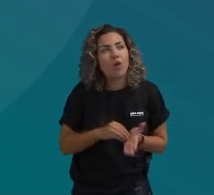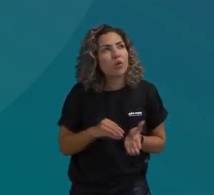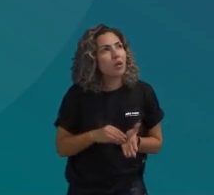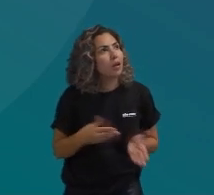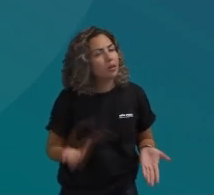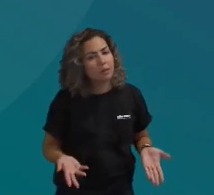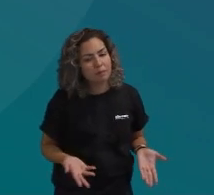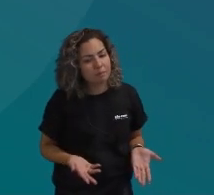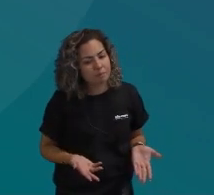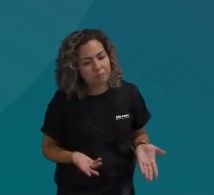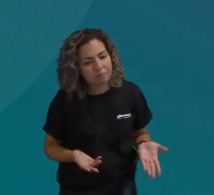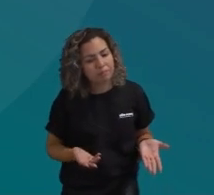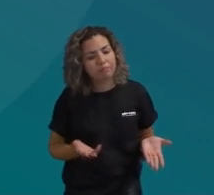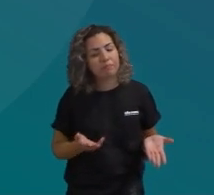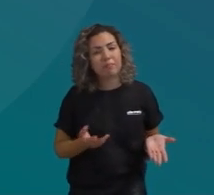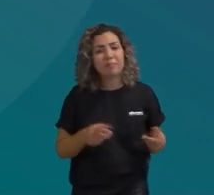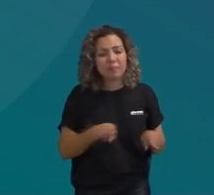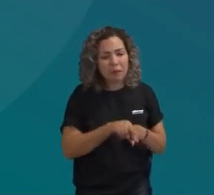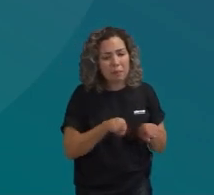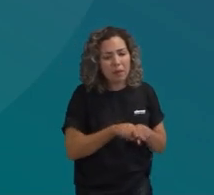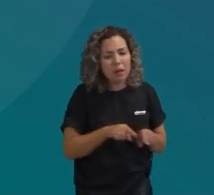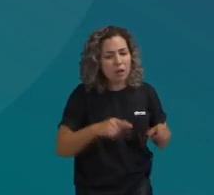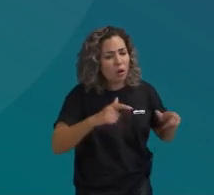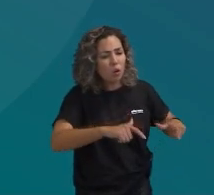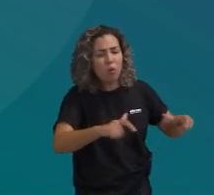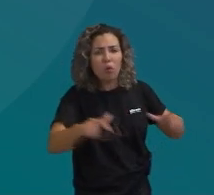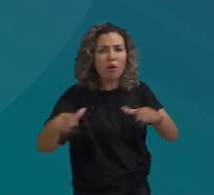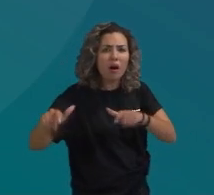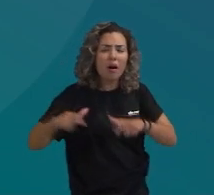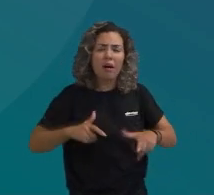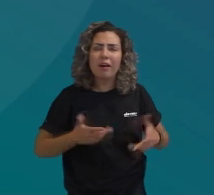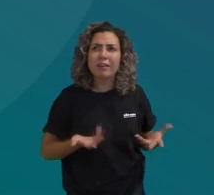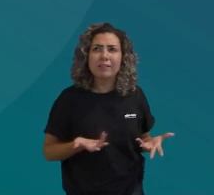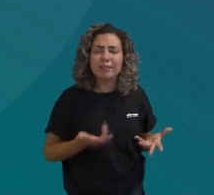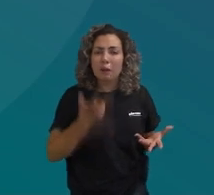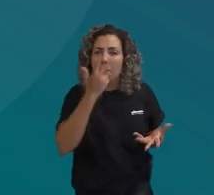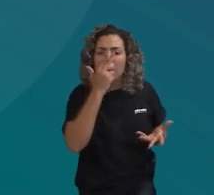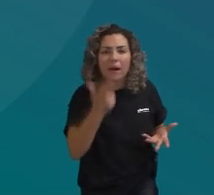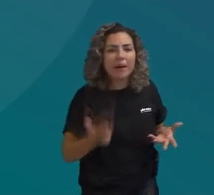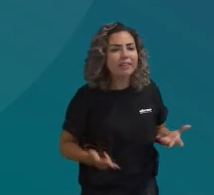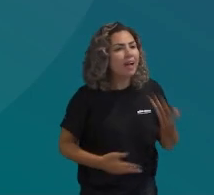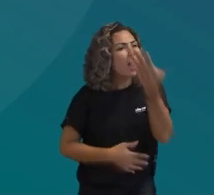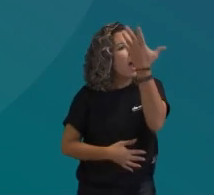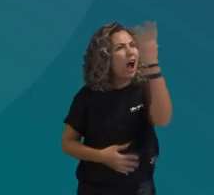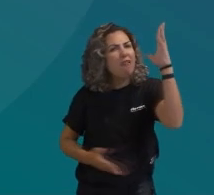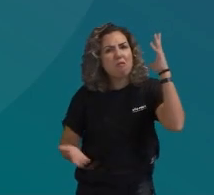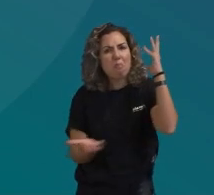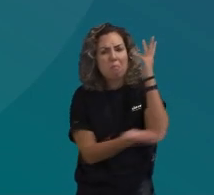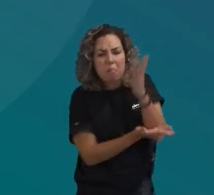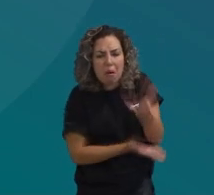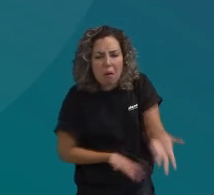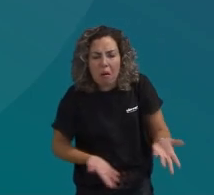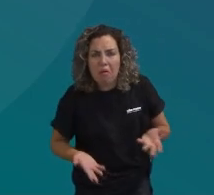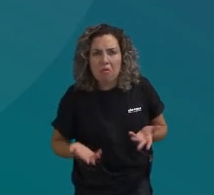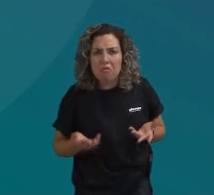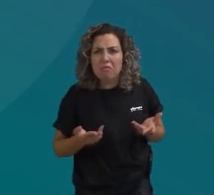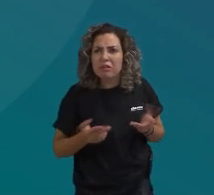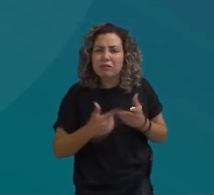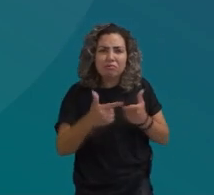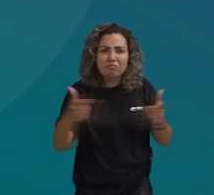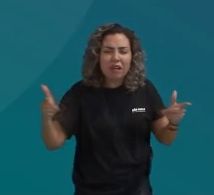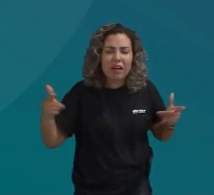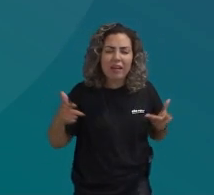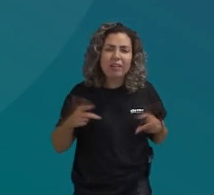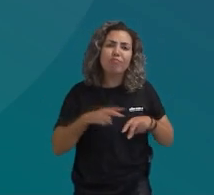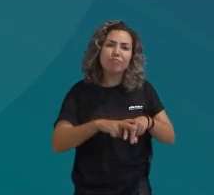most of the riverbanks have lost the original forest, the riparian forests along the river, and we have also had a lot of biodiversity losses.